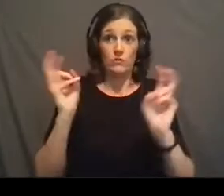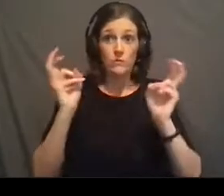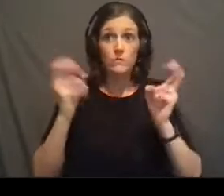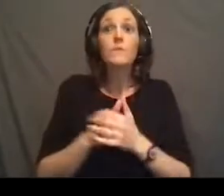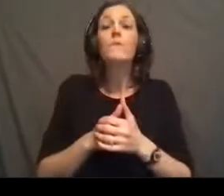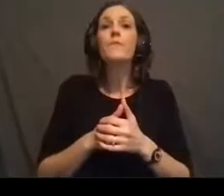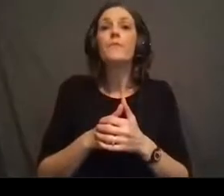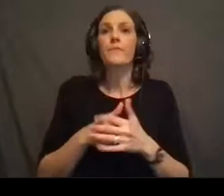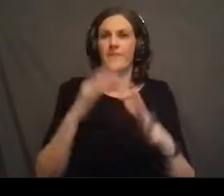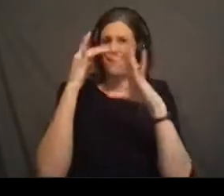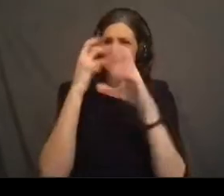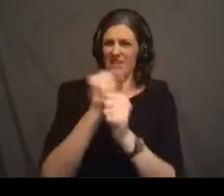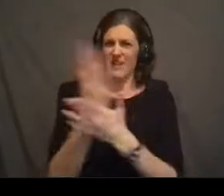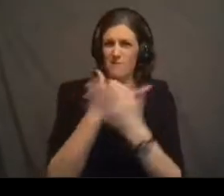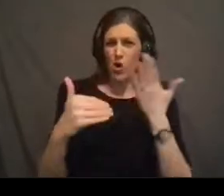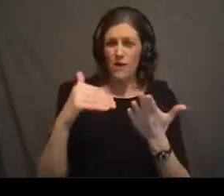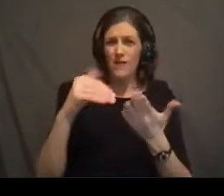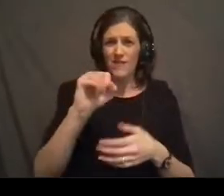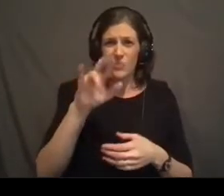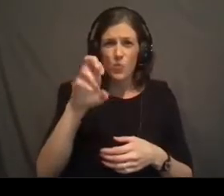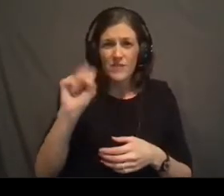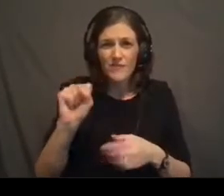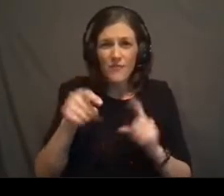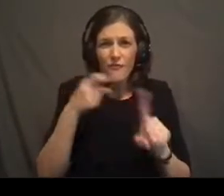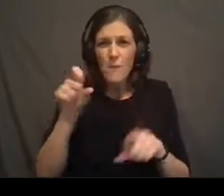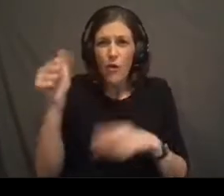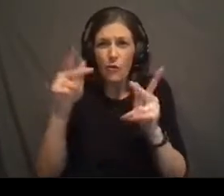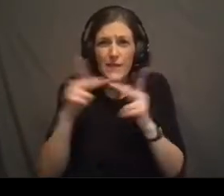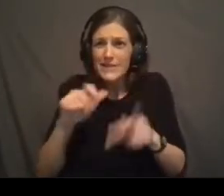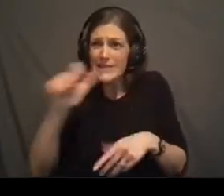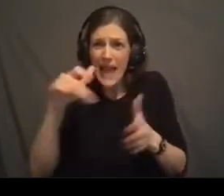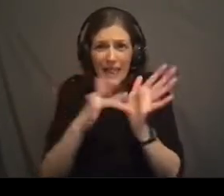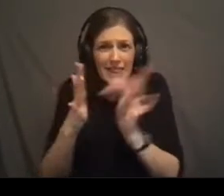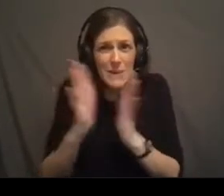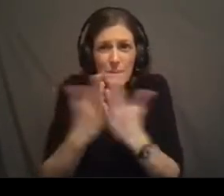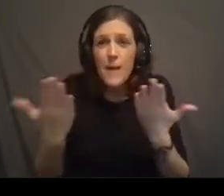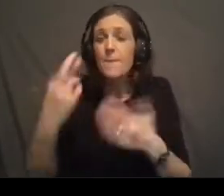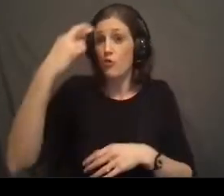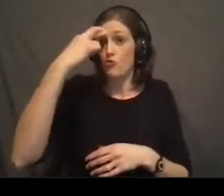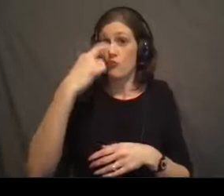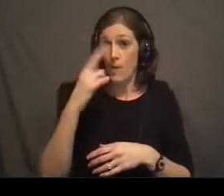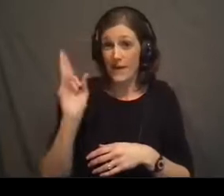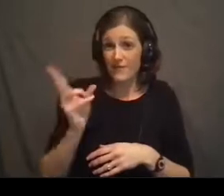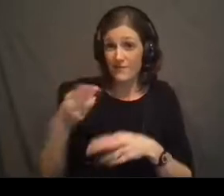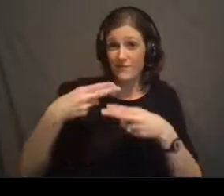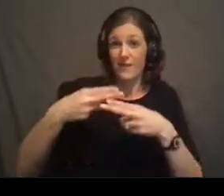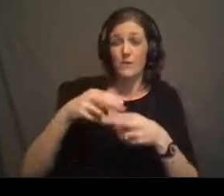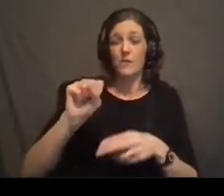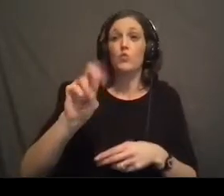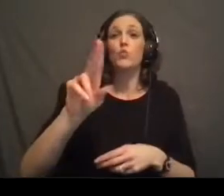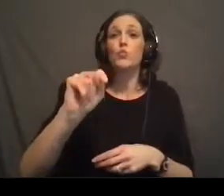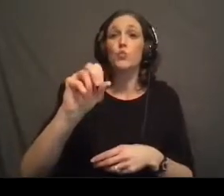And the fascinating part is those sources come from other sources than the Bible. For instance, a Roman historian named